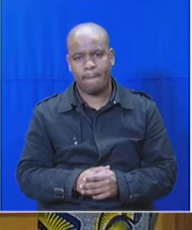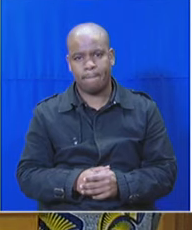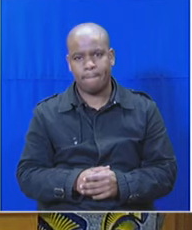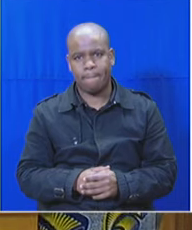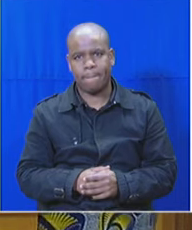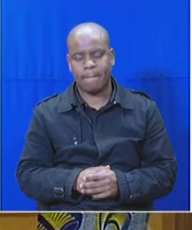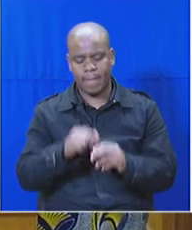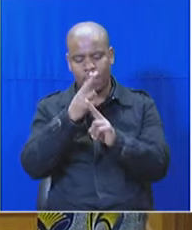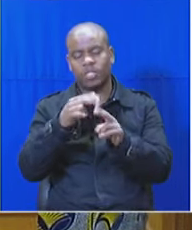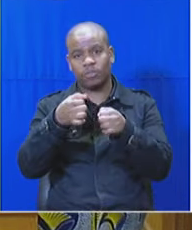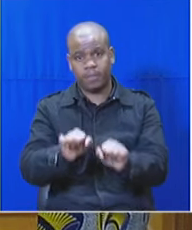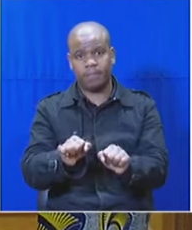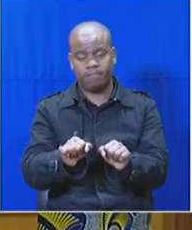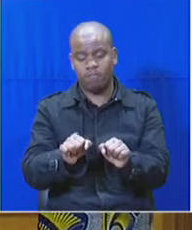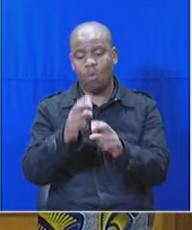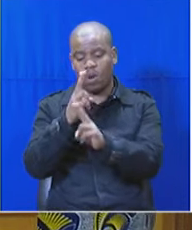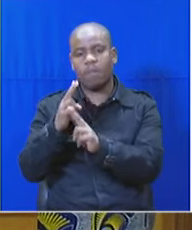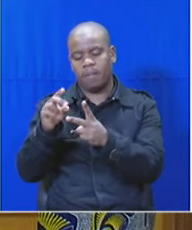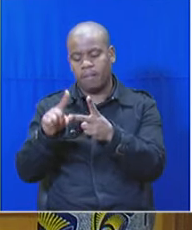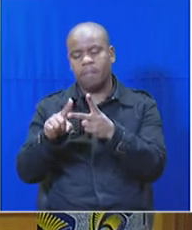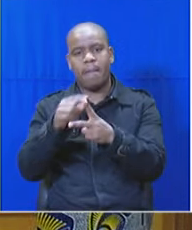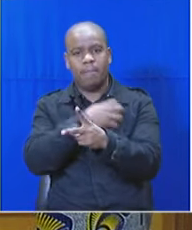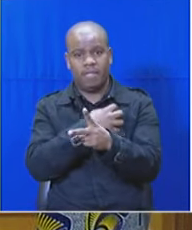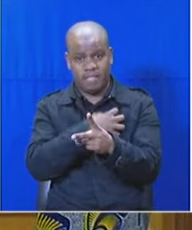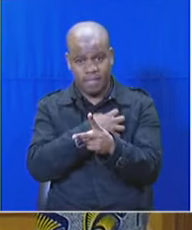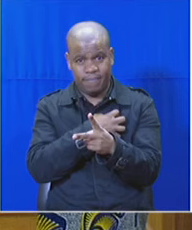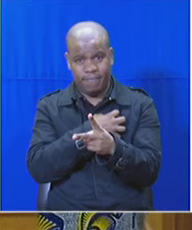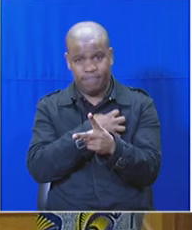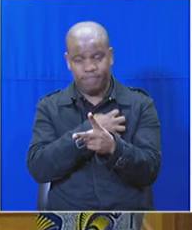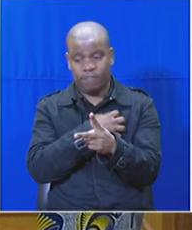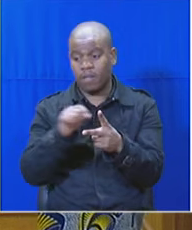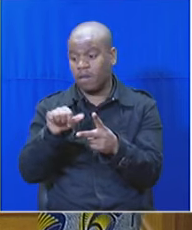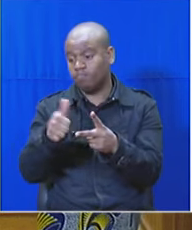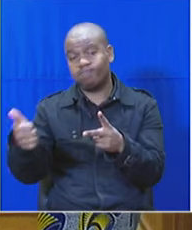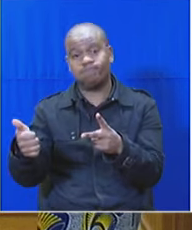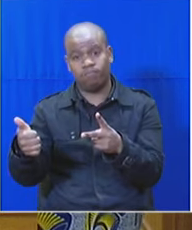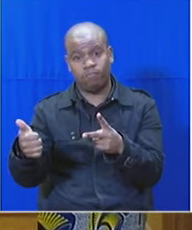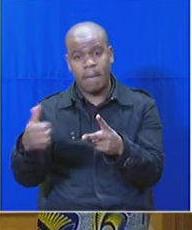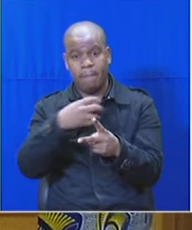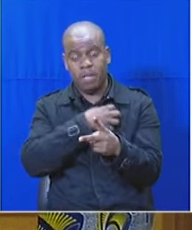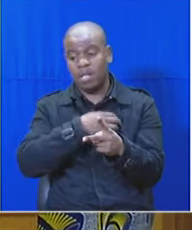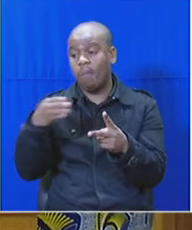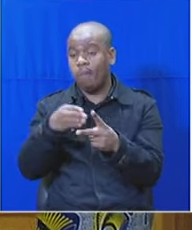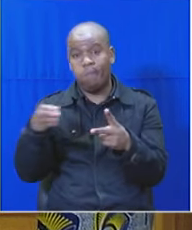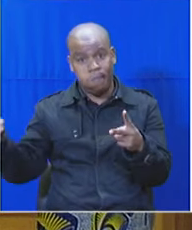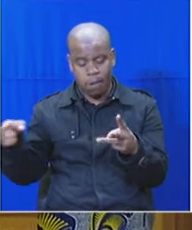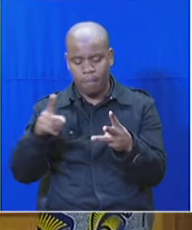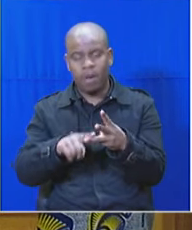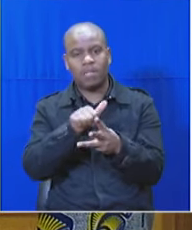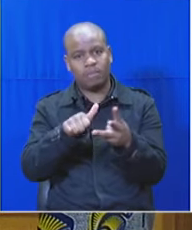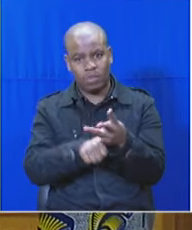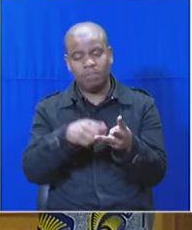Honorable Chair, Honorable Minister, and other ministers who are here, Honorable Deputy Ministers of